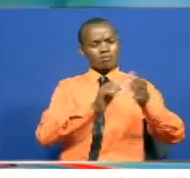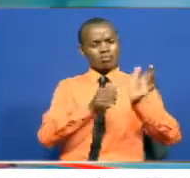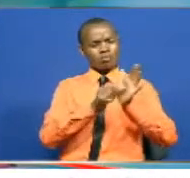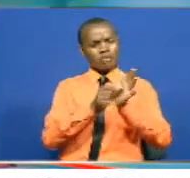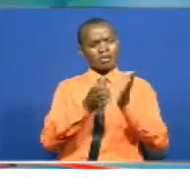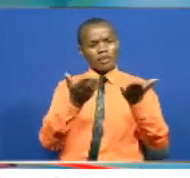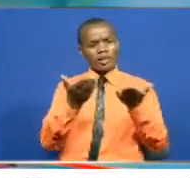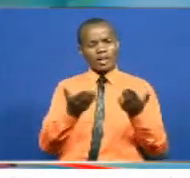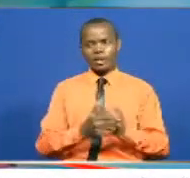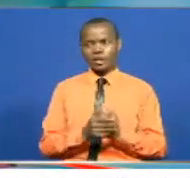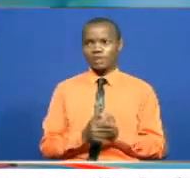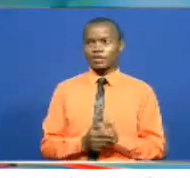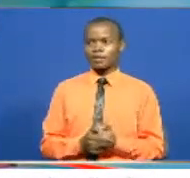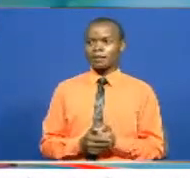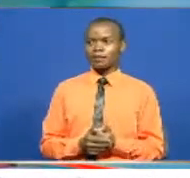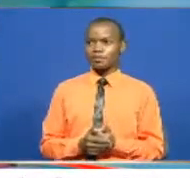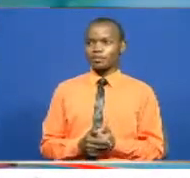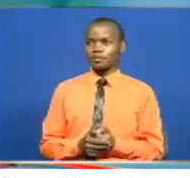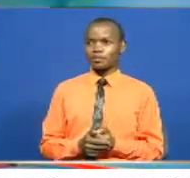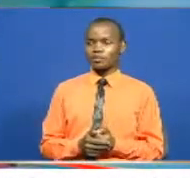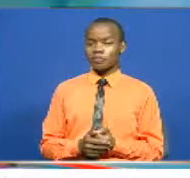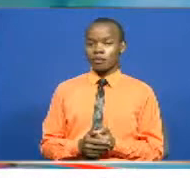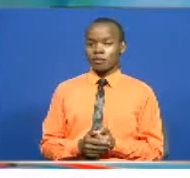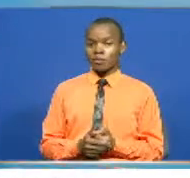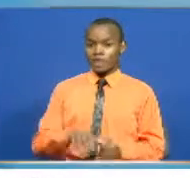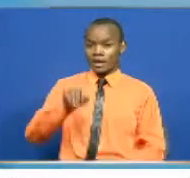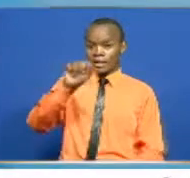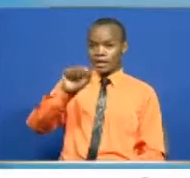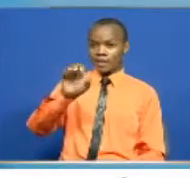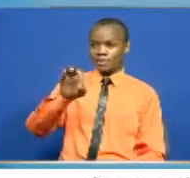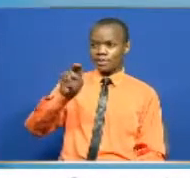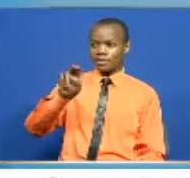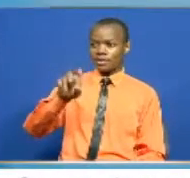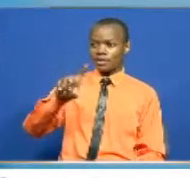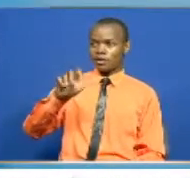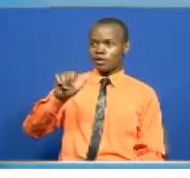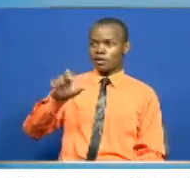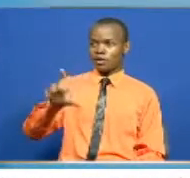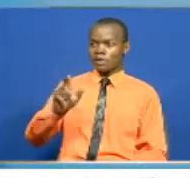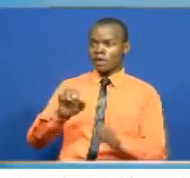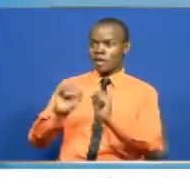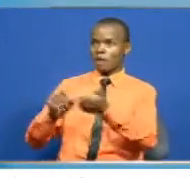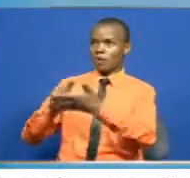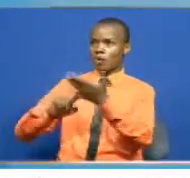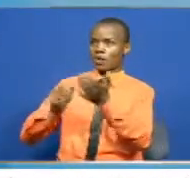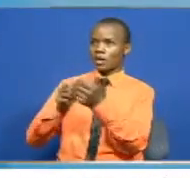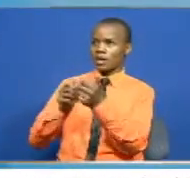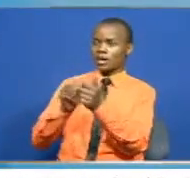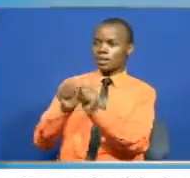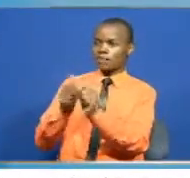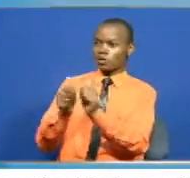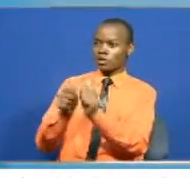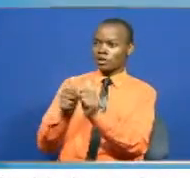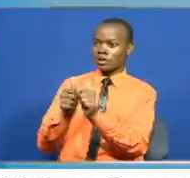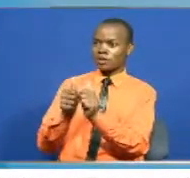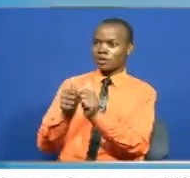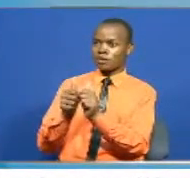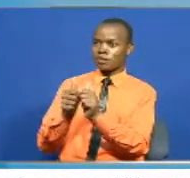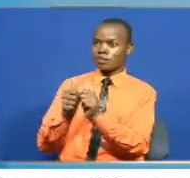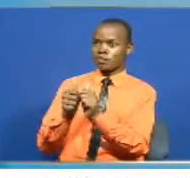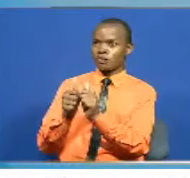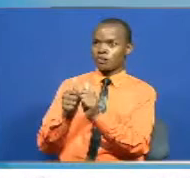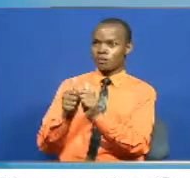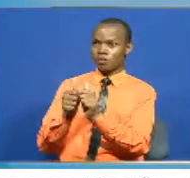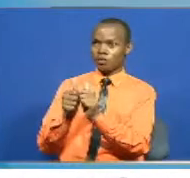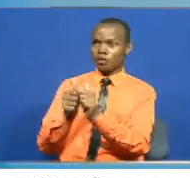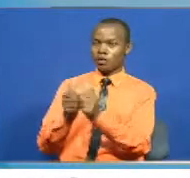You see, like with Senegal, what happened is, you see the thing about sports is the end result doesn't tell